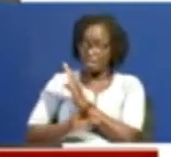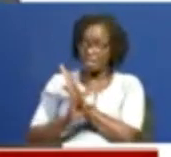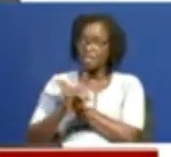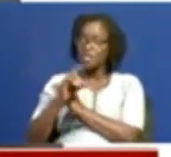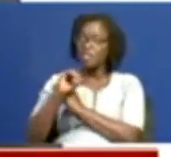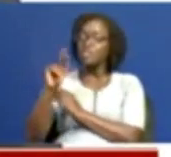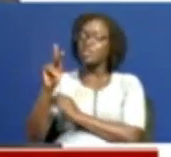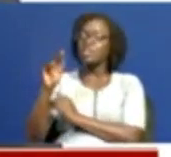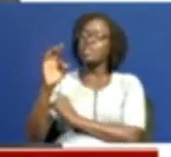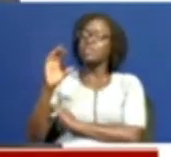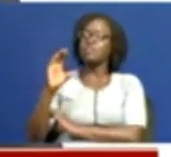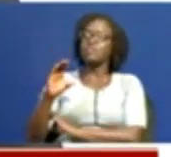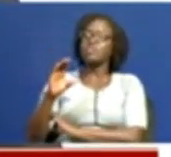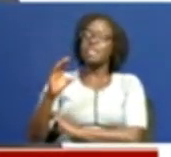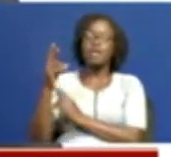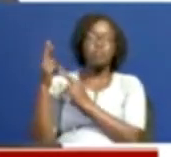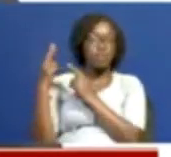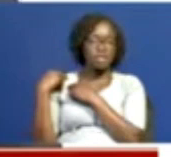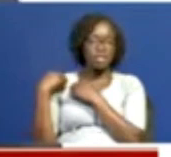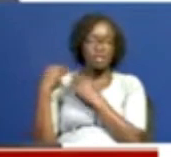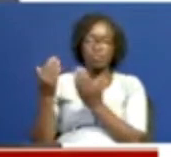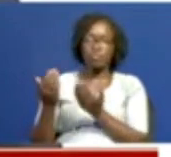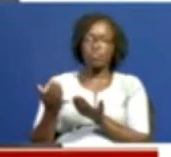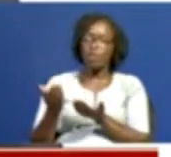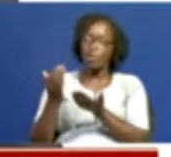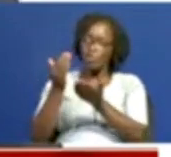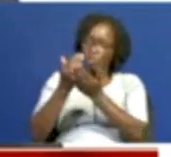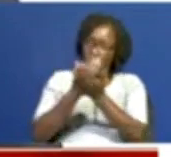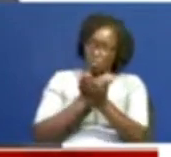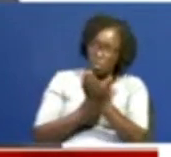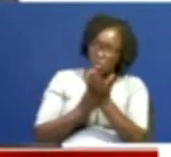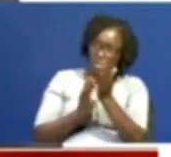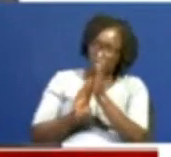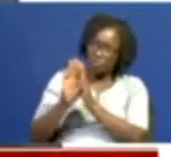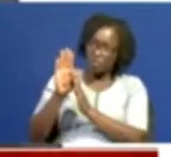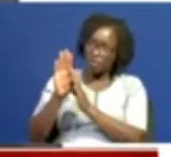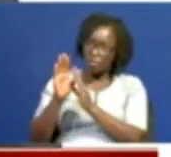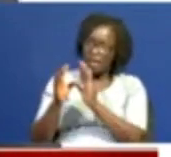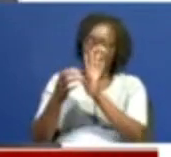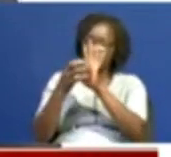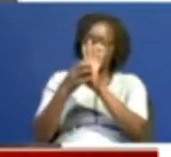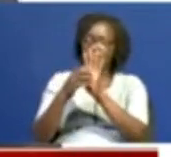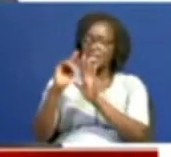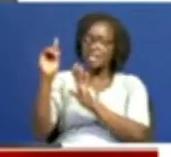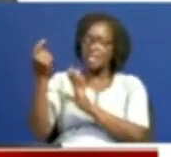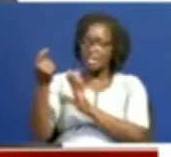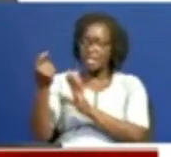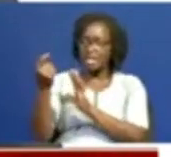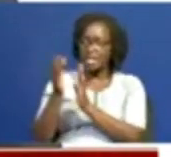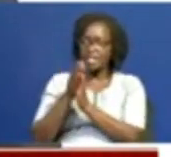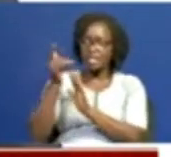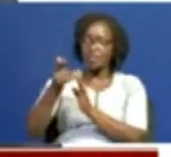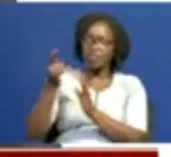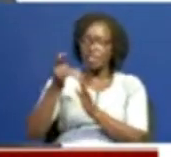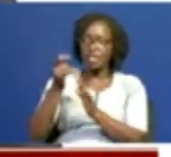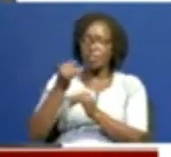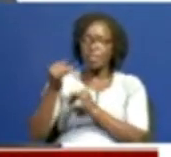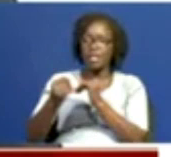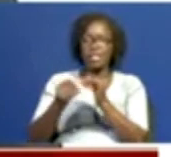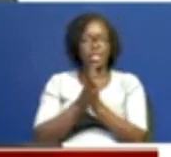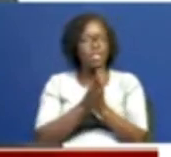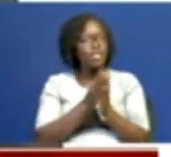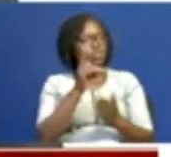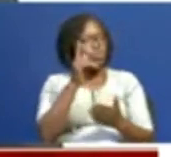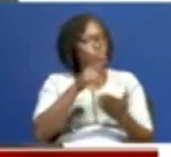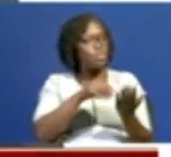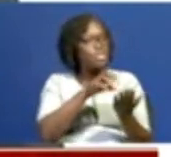the Kenya Film Commission has a mandate to promote, develop, and market Kenya as a filming destination. Mm-hmm. Yes. So what is the